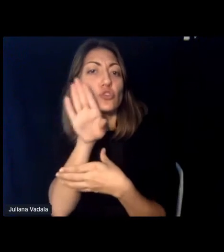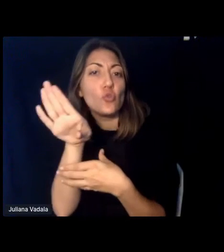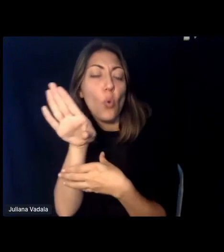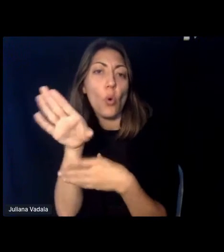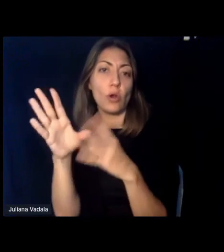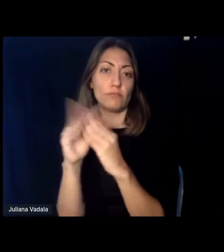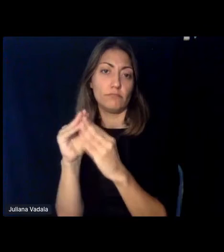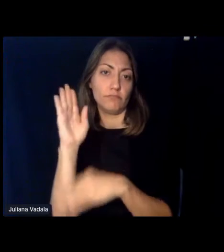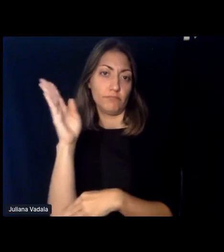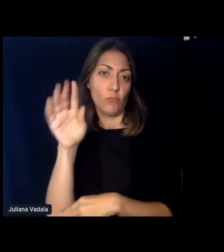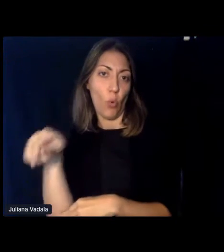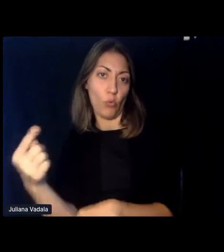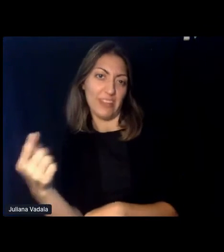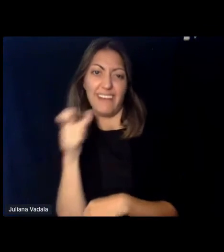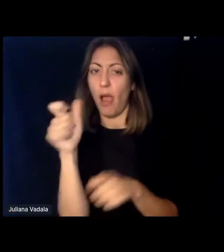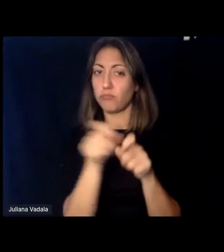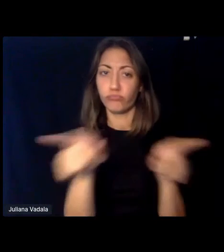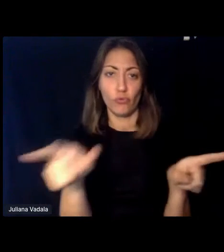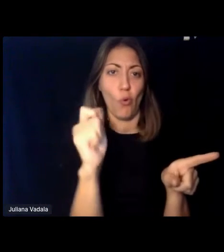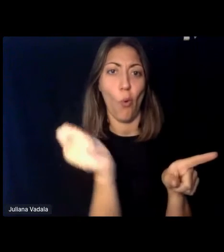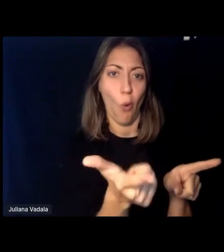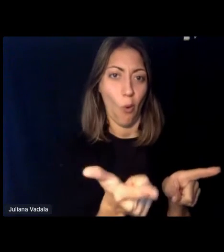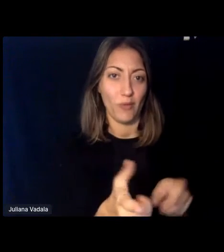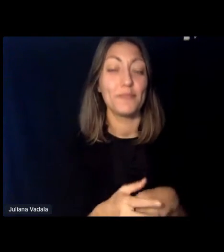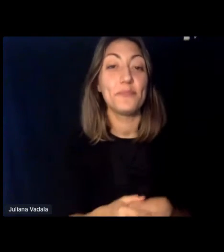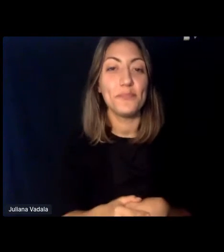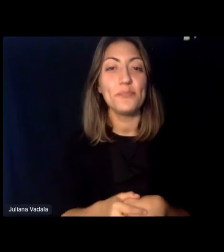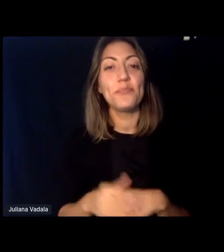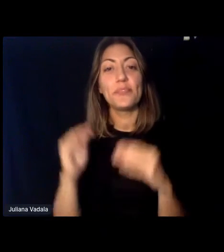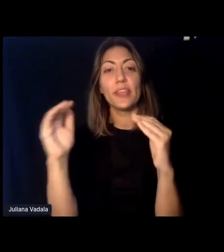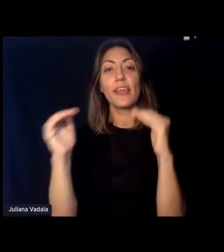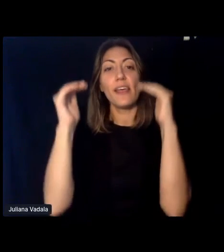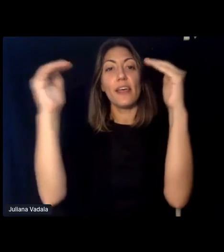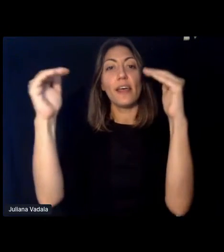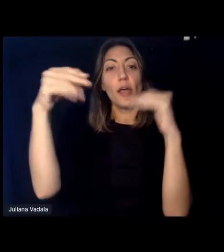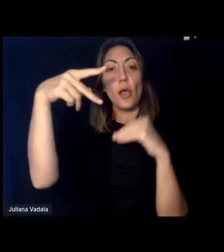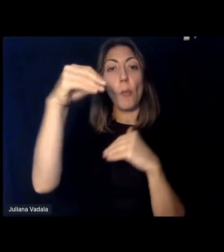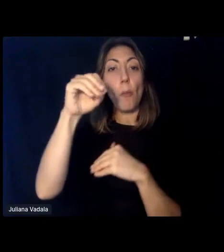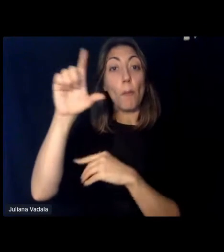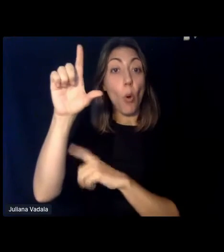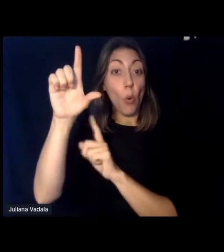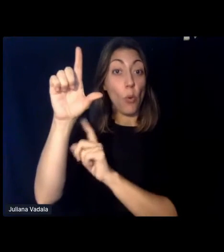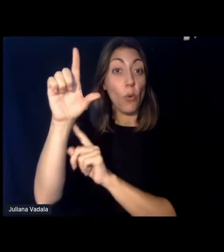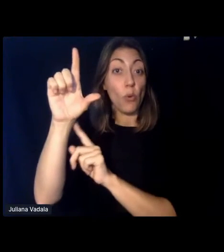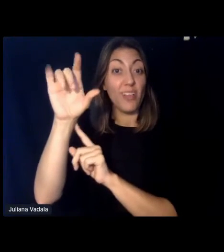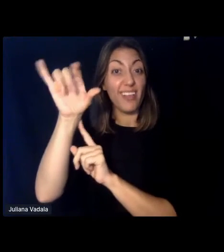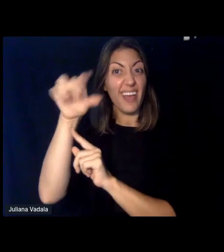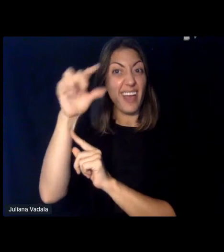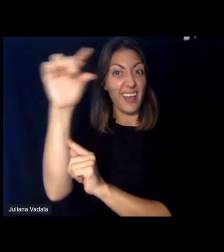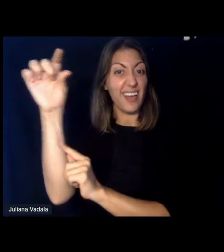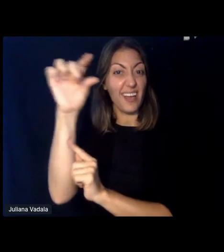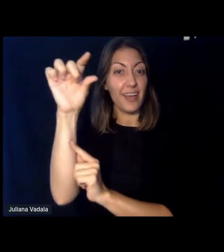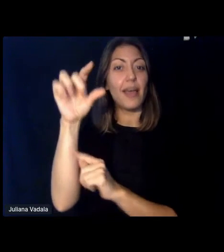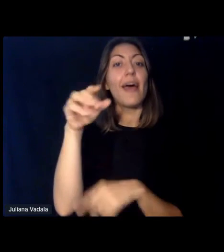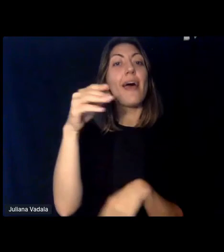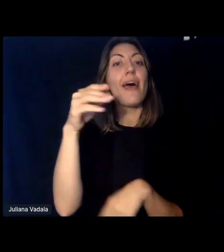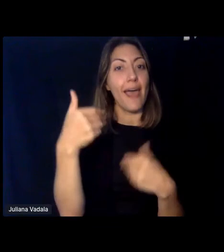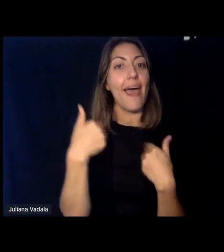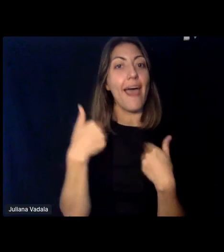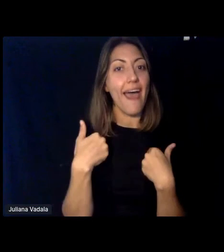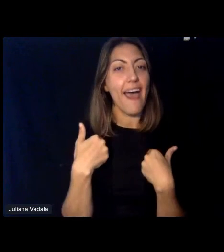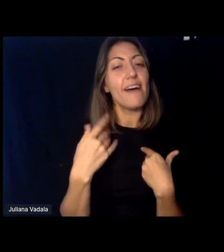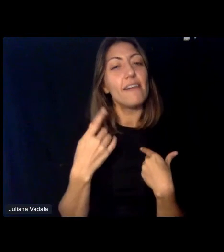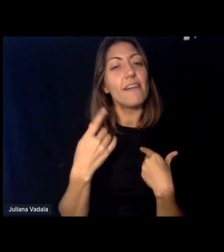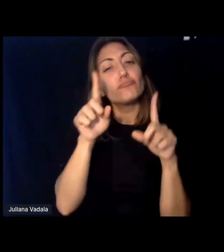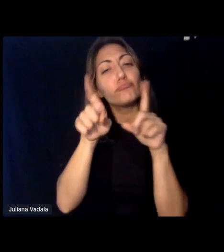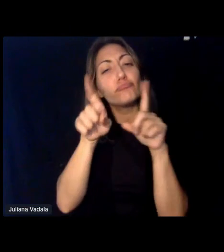to participate there. There are only a few sessions that are using this poll feature, so you will be directed to take a poll,